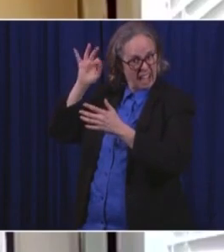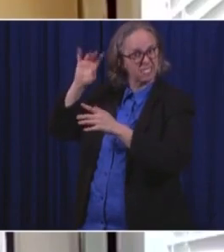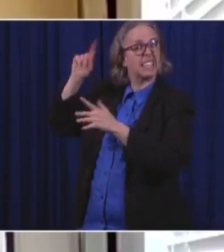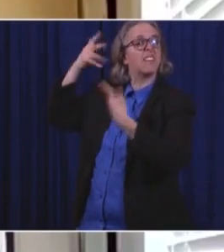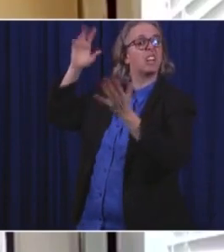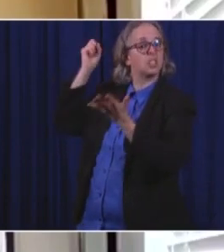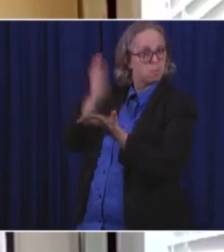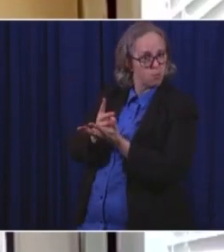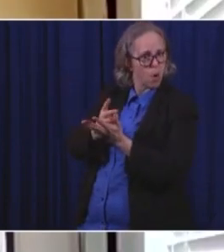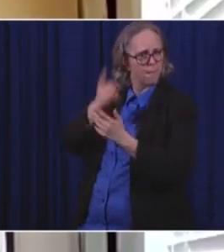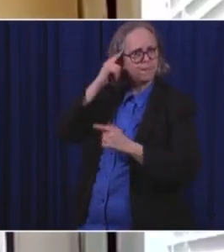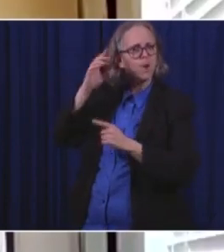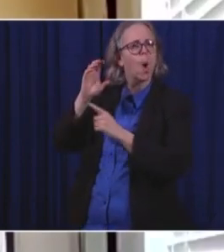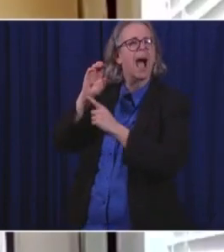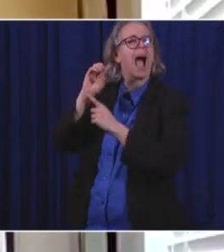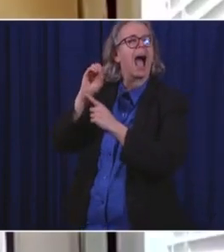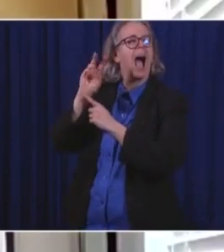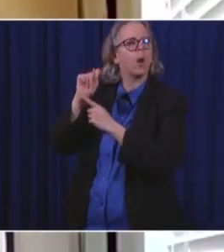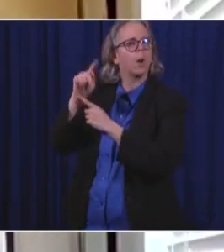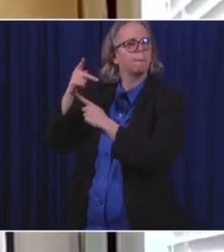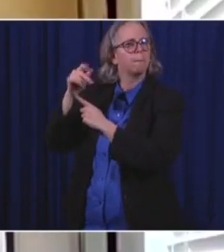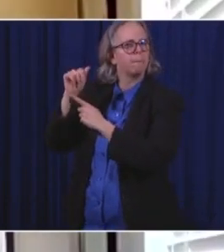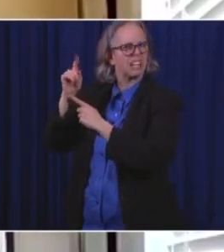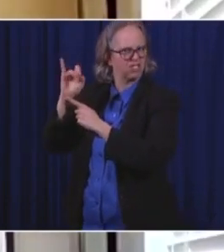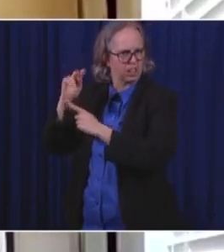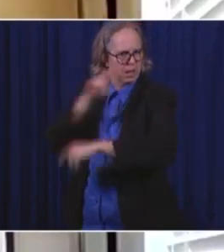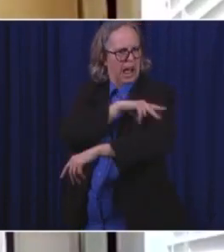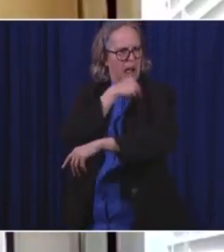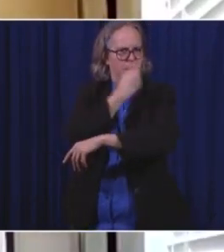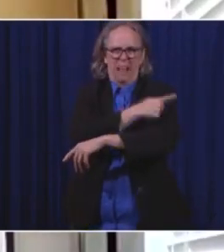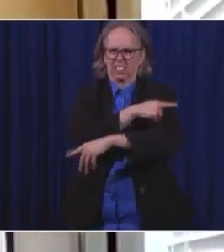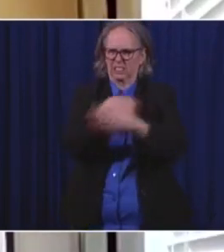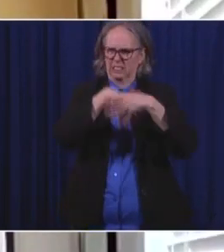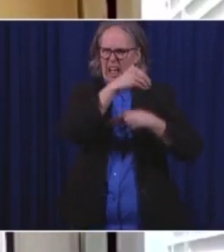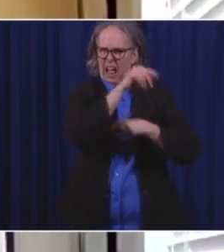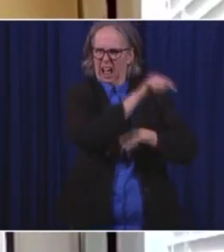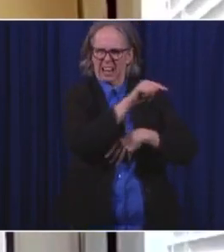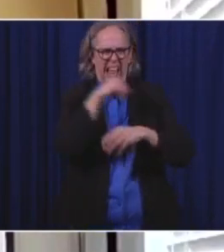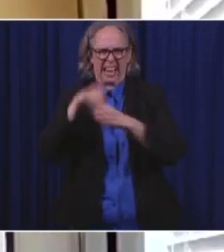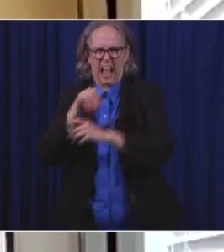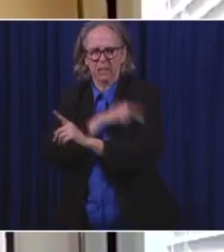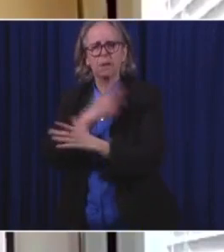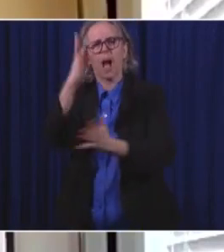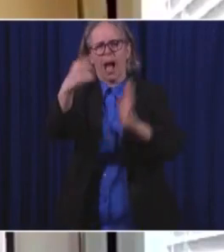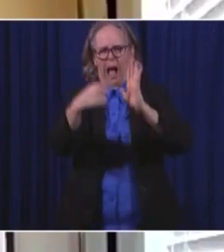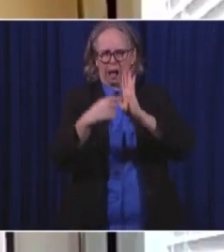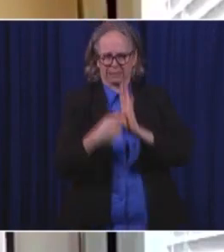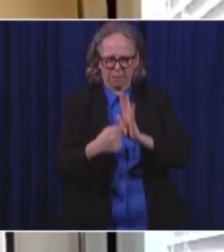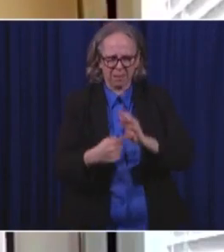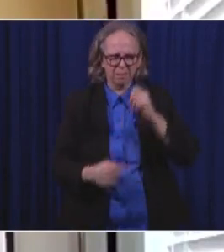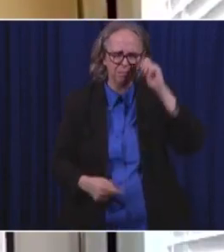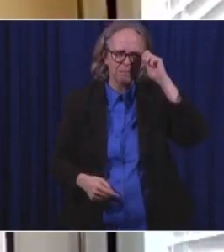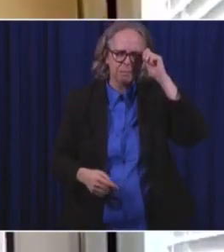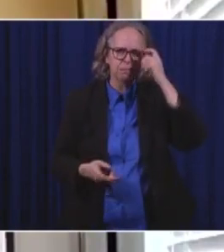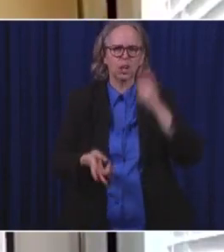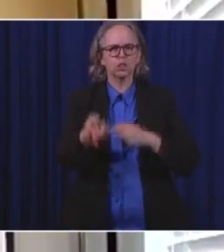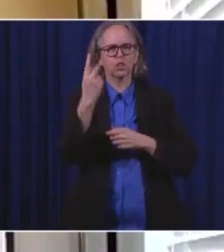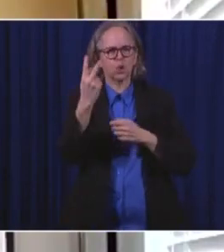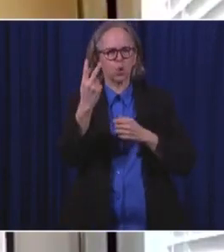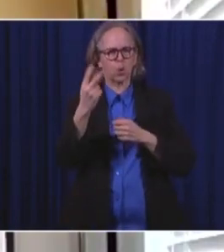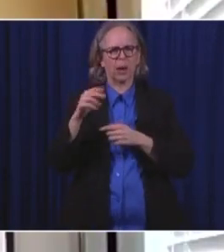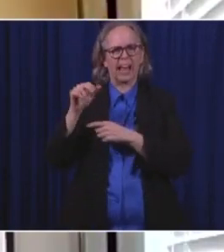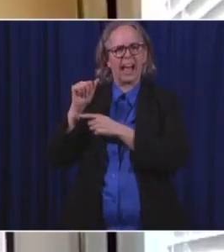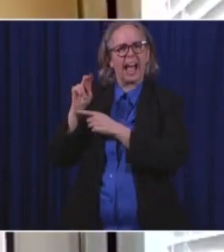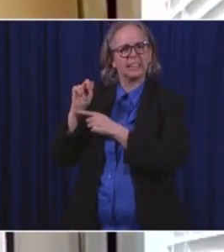And I'd point today as the best example to the 2 monoclonal antibody therapies which are available in